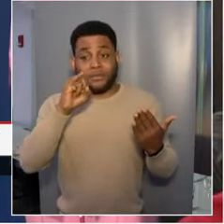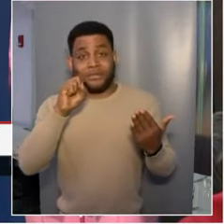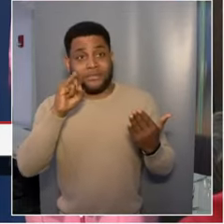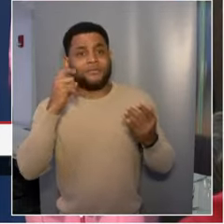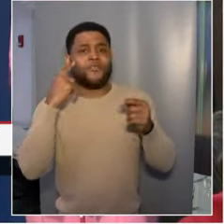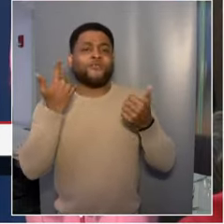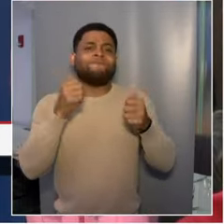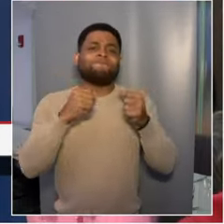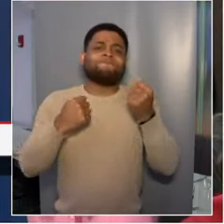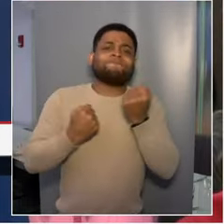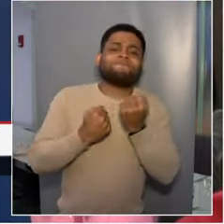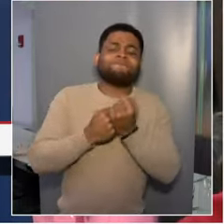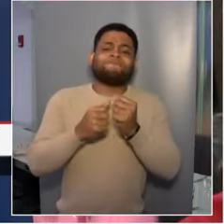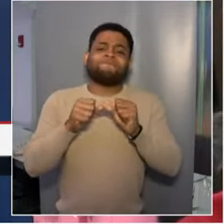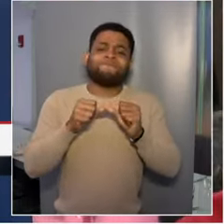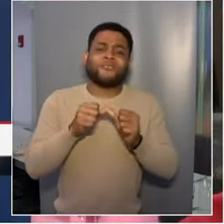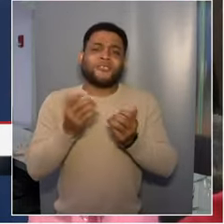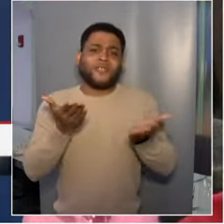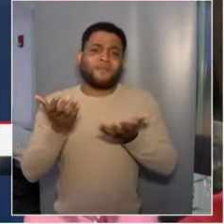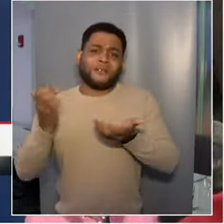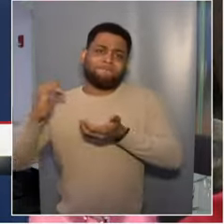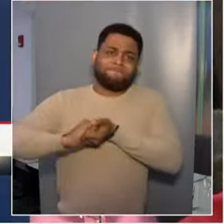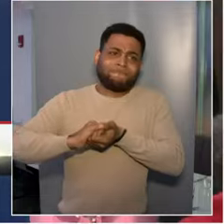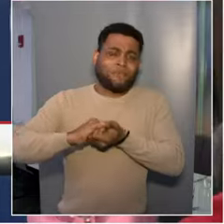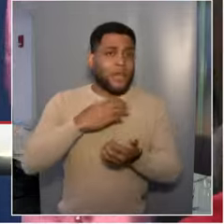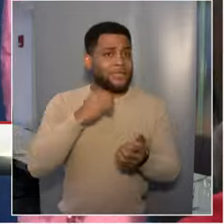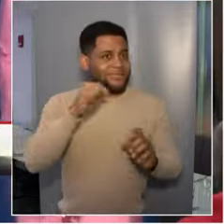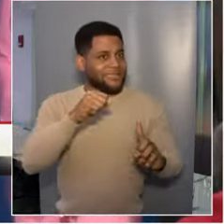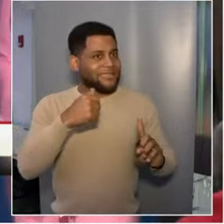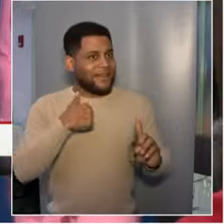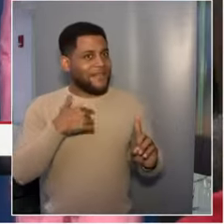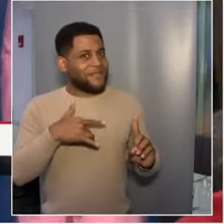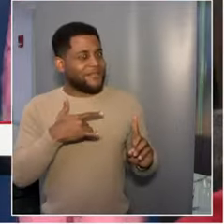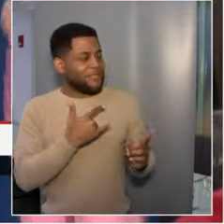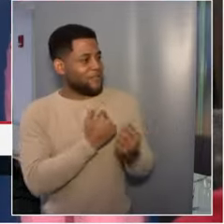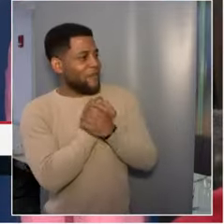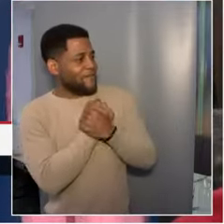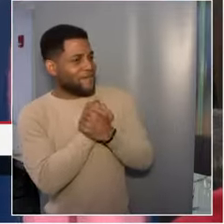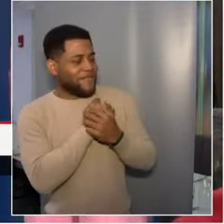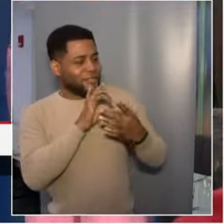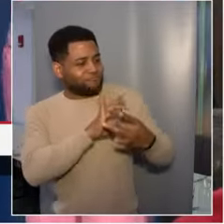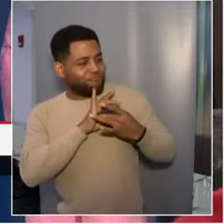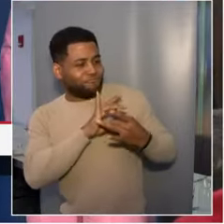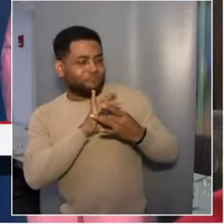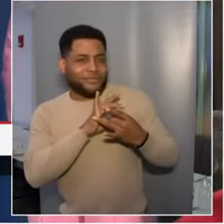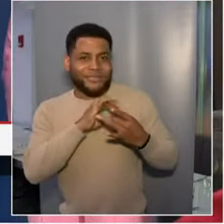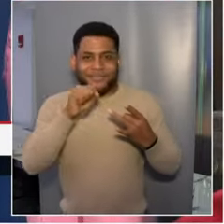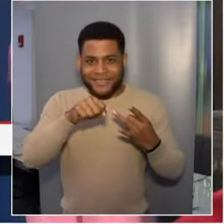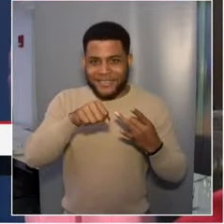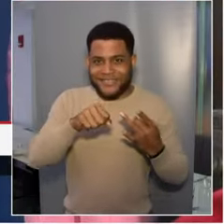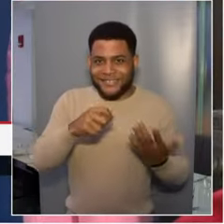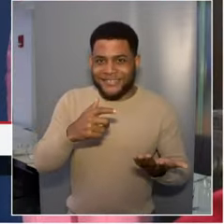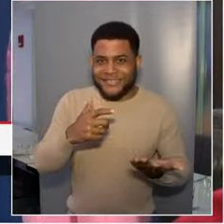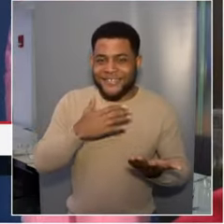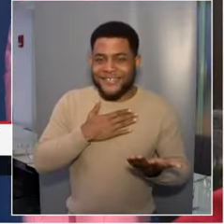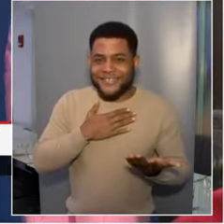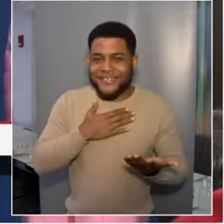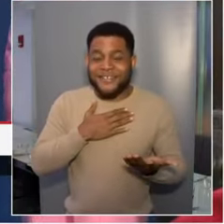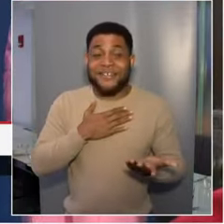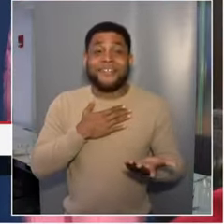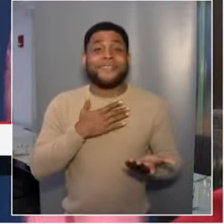partner. And yes, I do feel some of the love. That refers to a story that he was telling about me